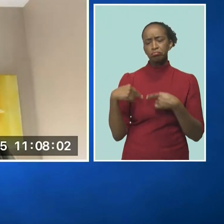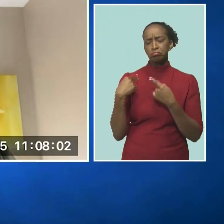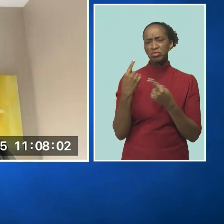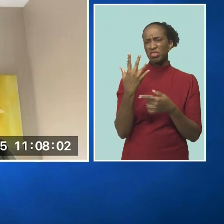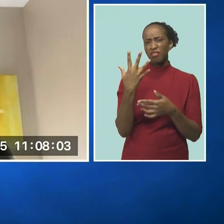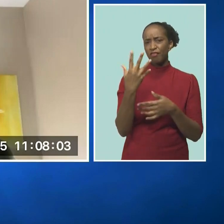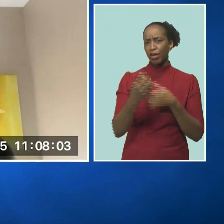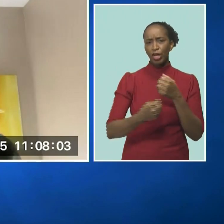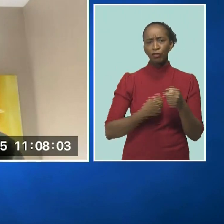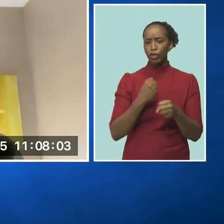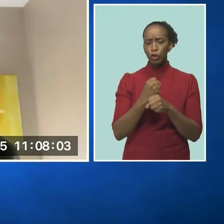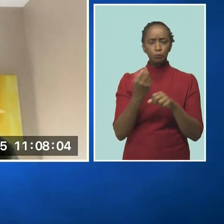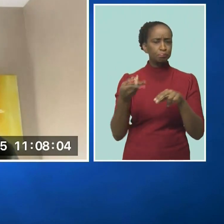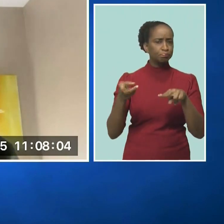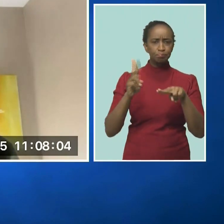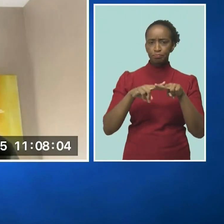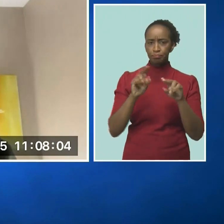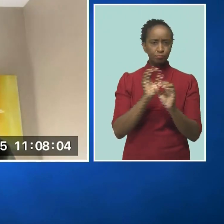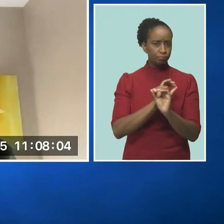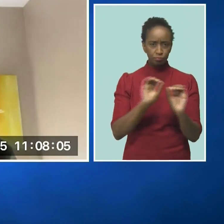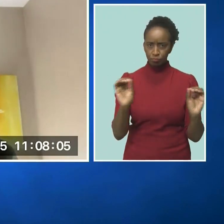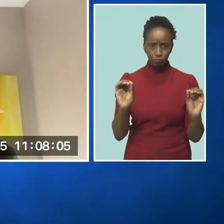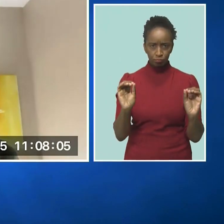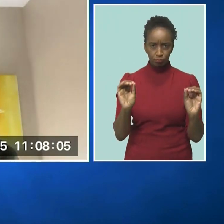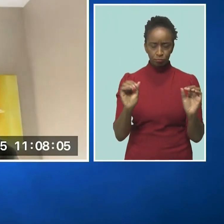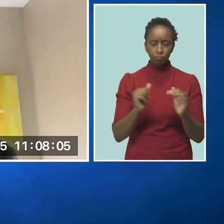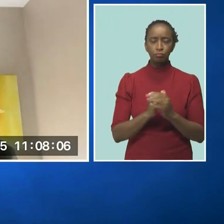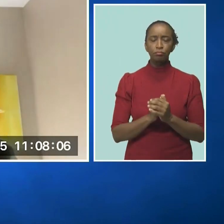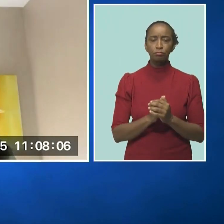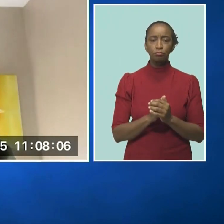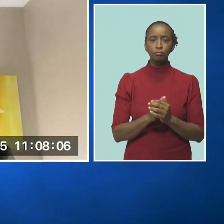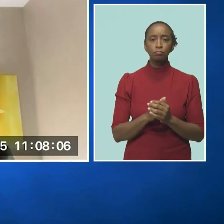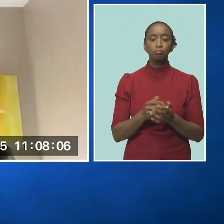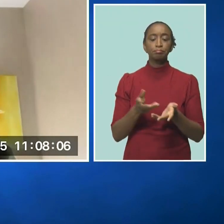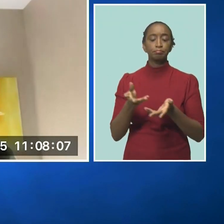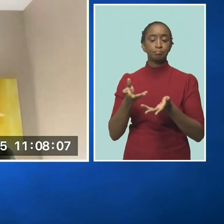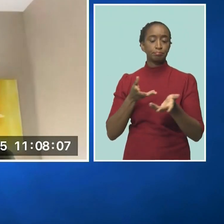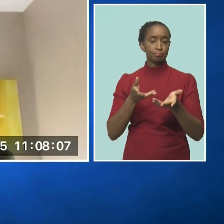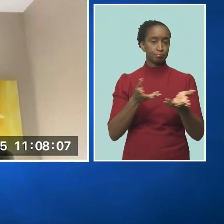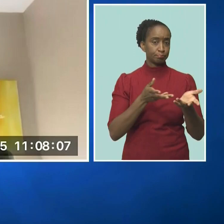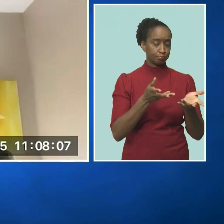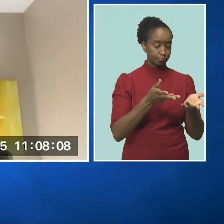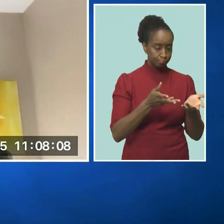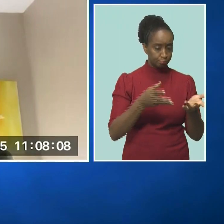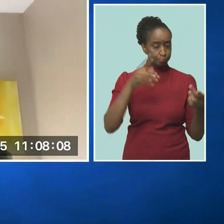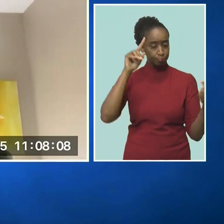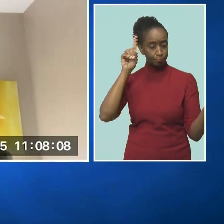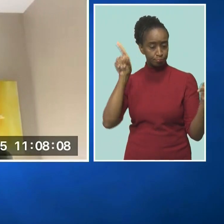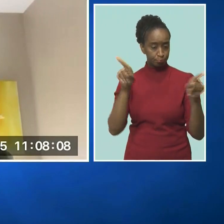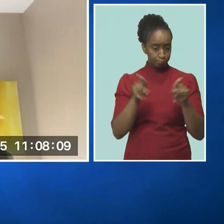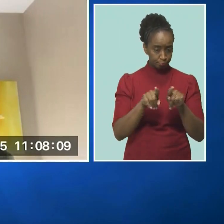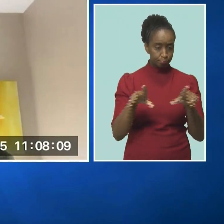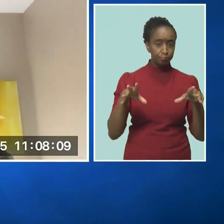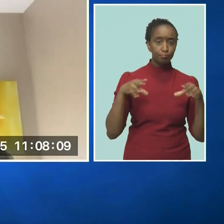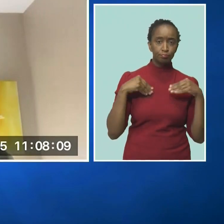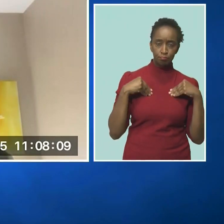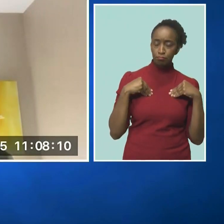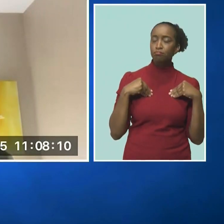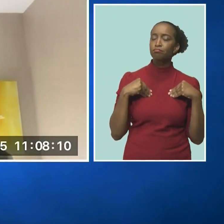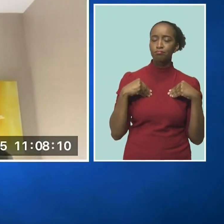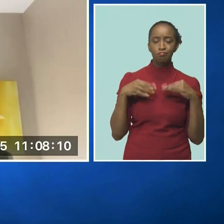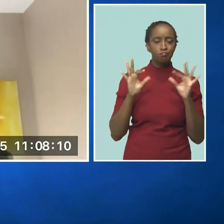years. And both parties have agreed to that. So we're very pleased with that. And of course,